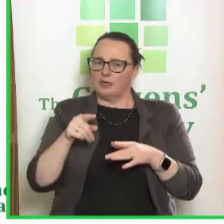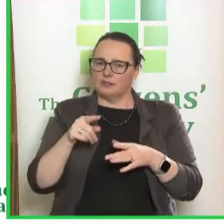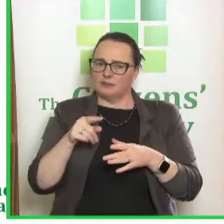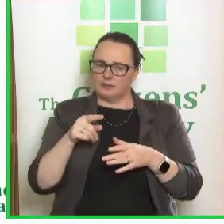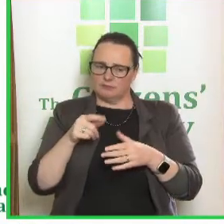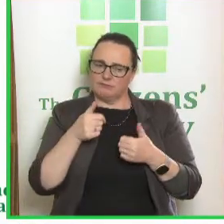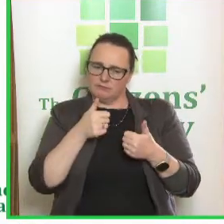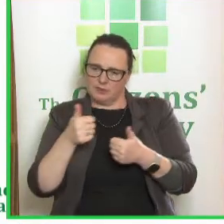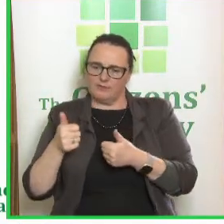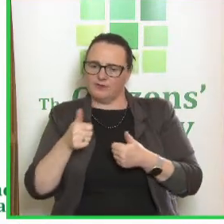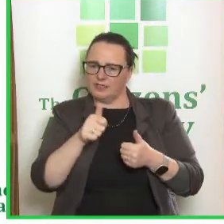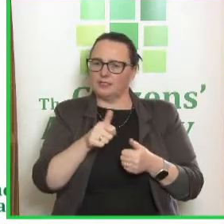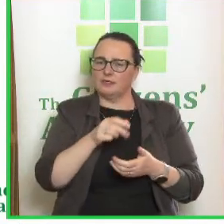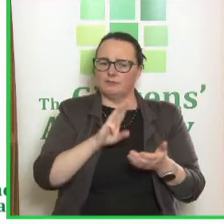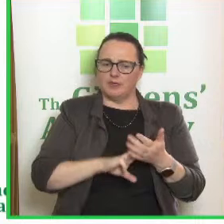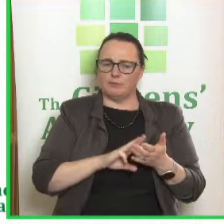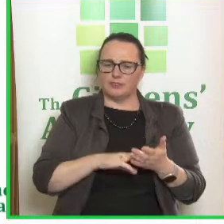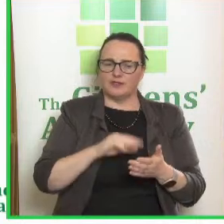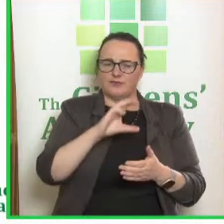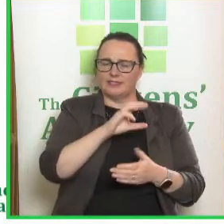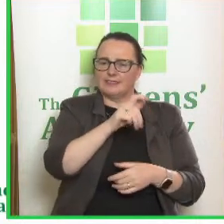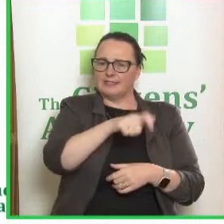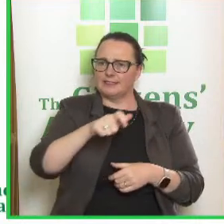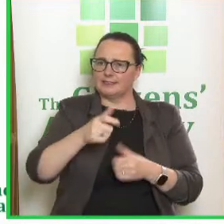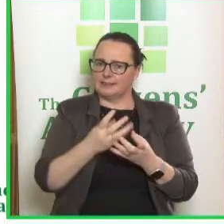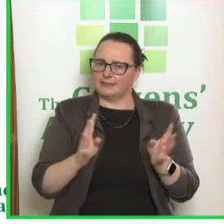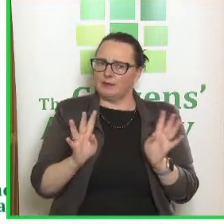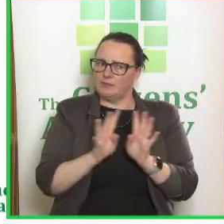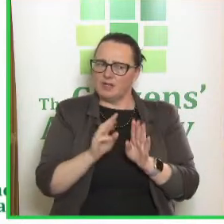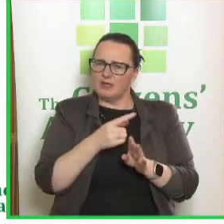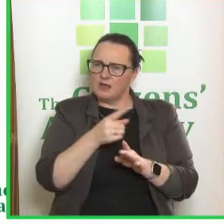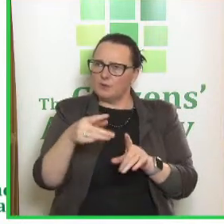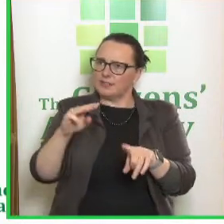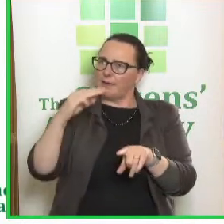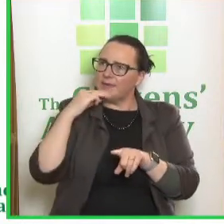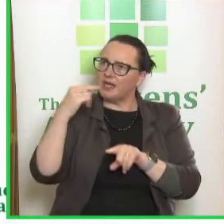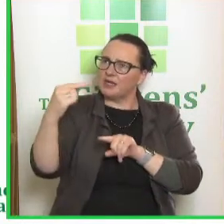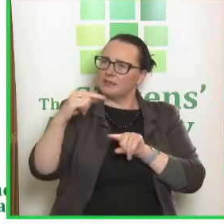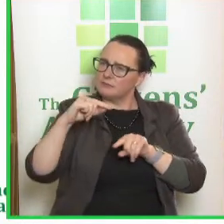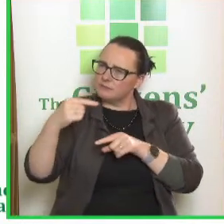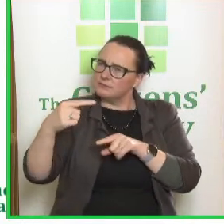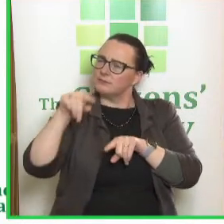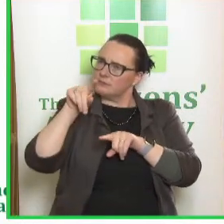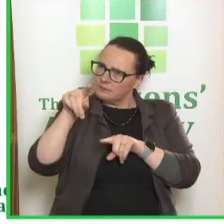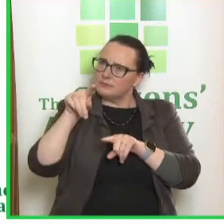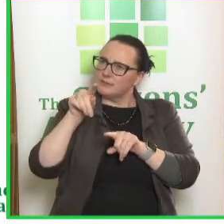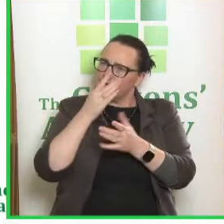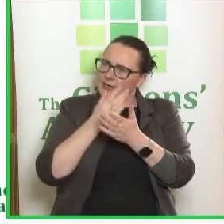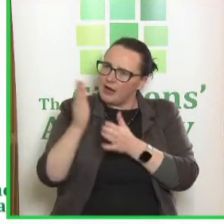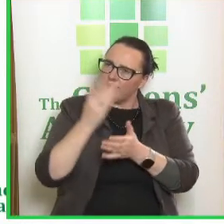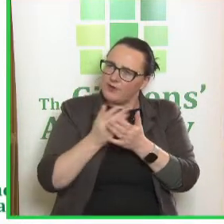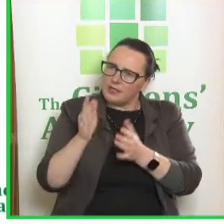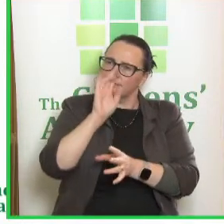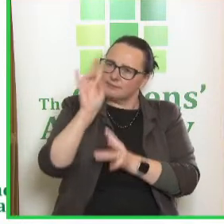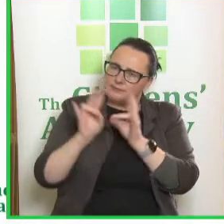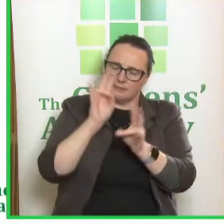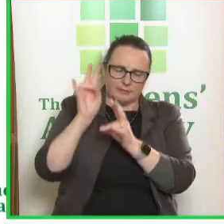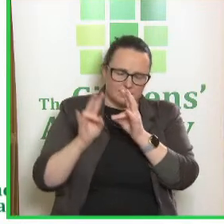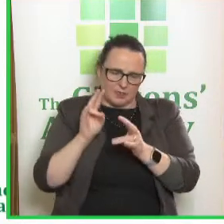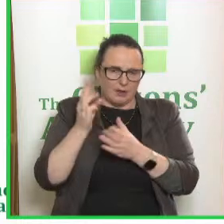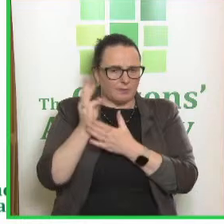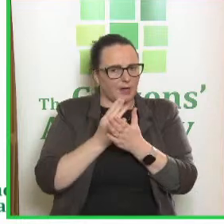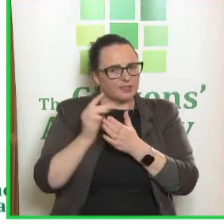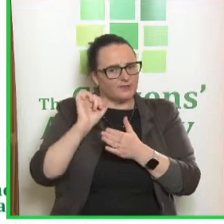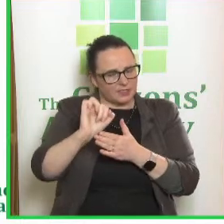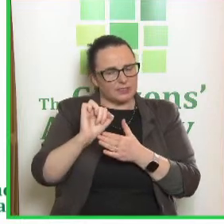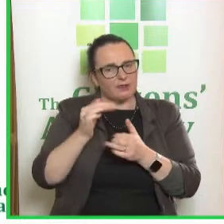time clarifying every single point and dotting their I's and crossing their T's as part of the preparation